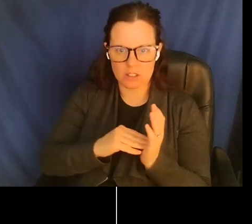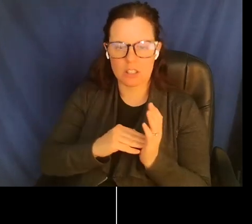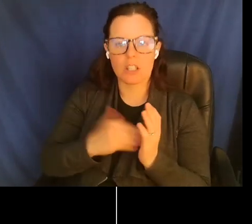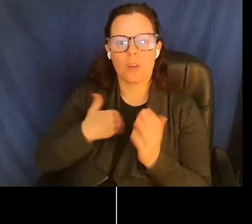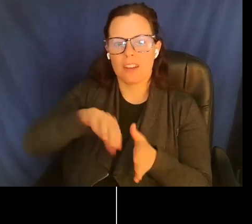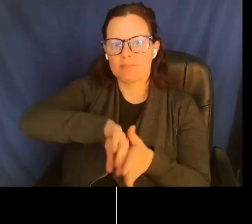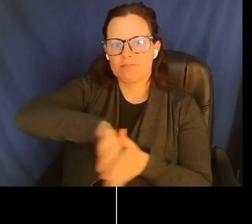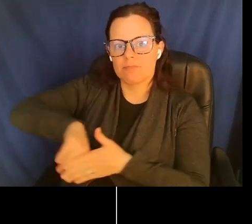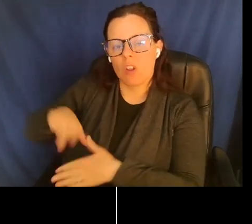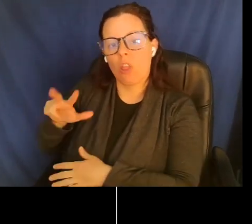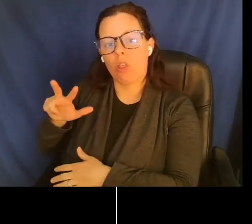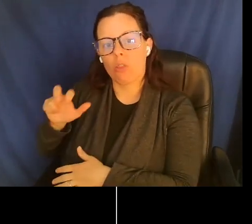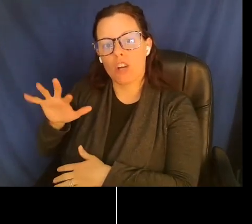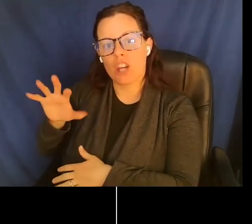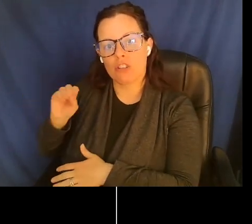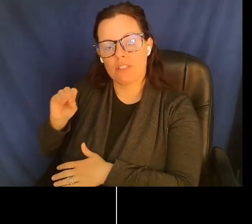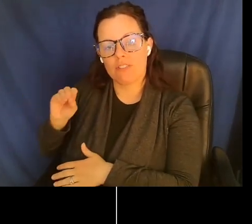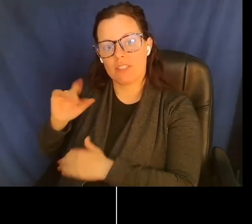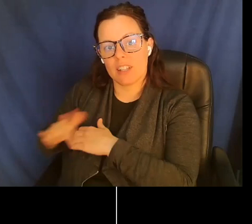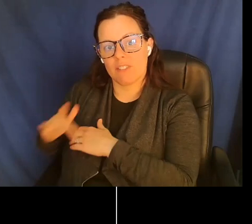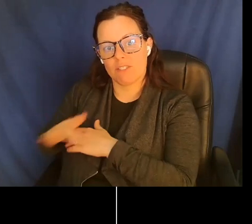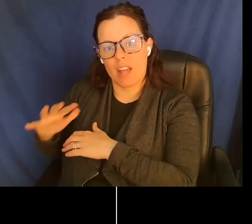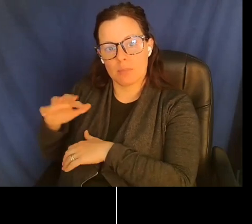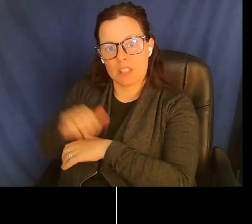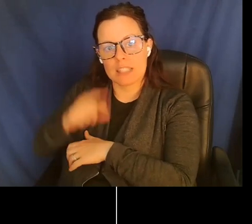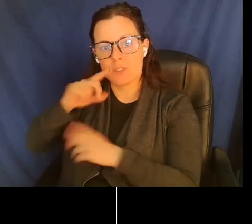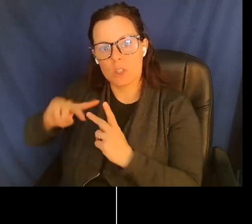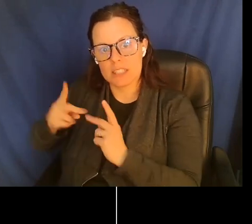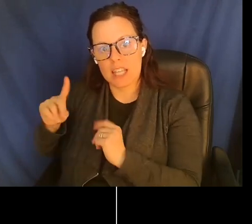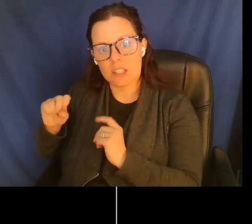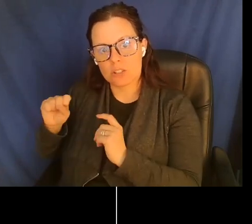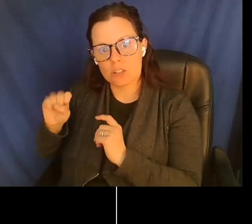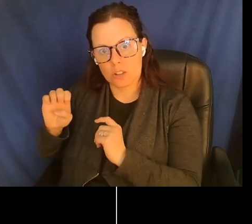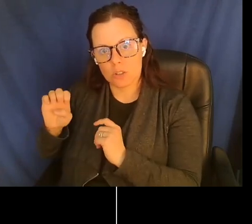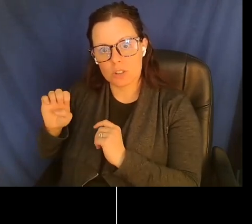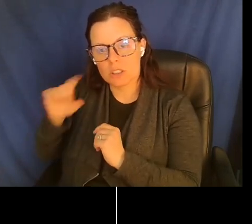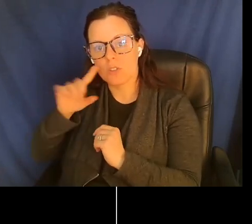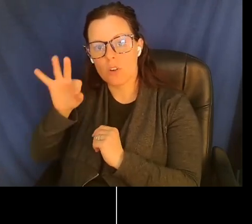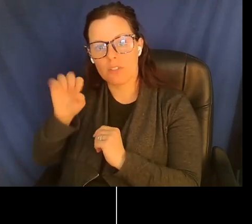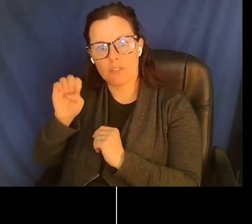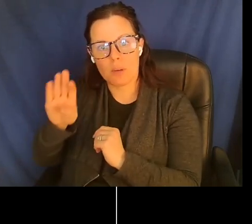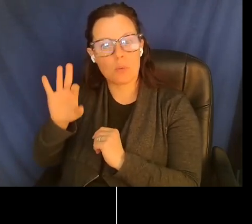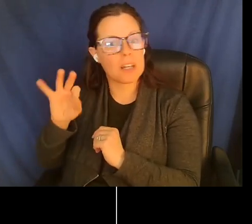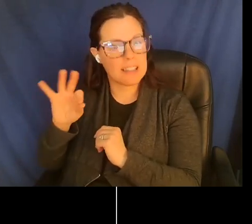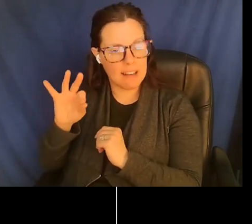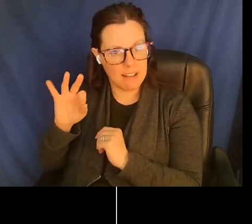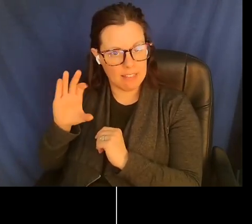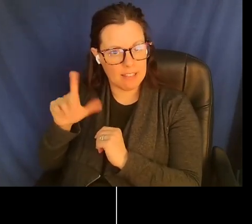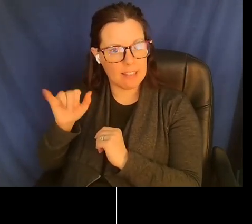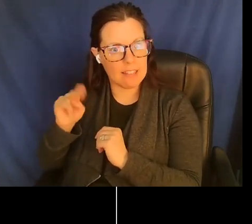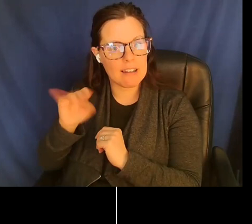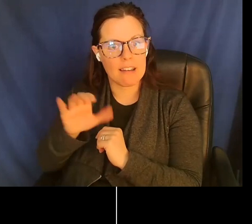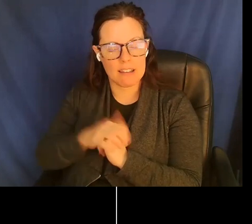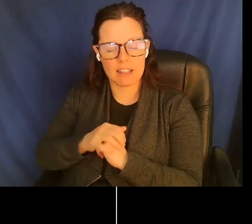aside 350 slots for second doses for the February 9th clinic for that. And then I